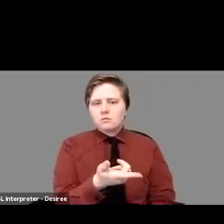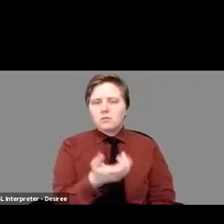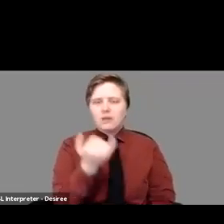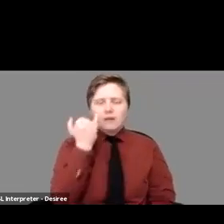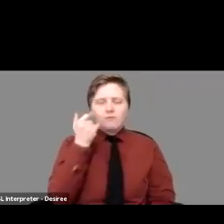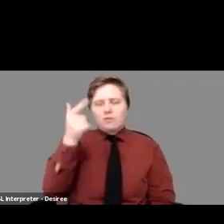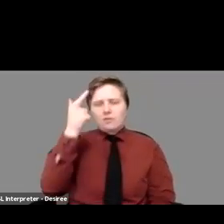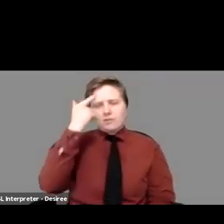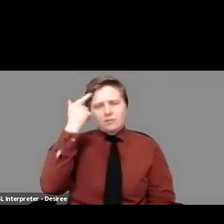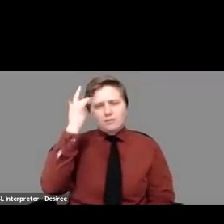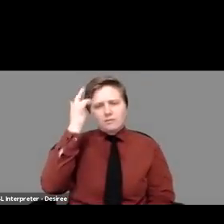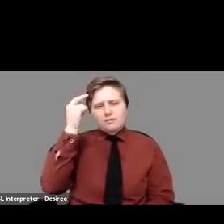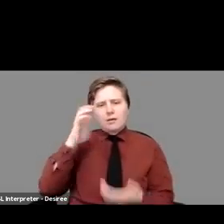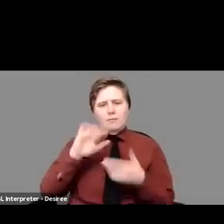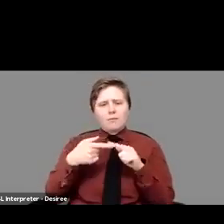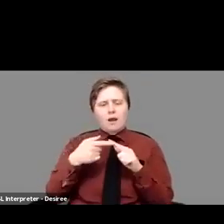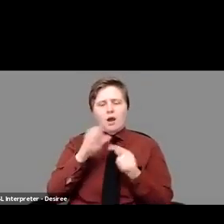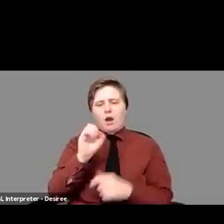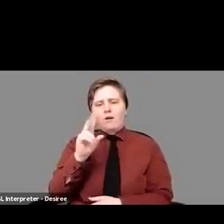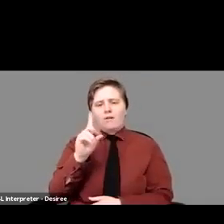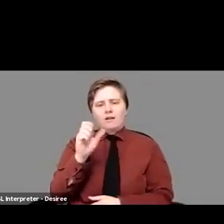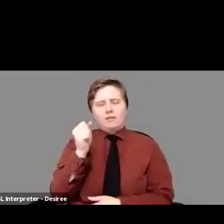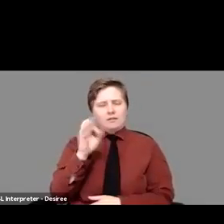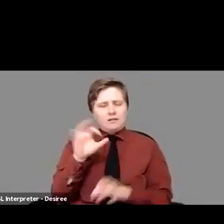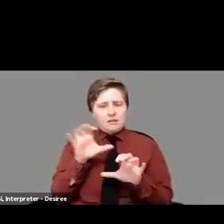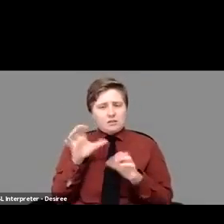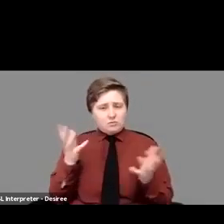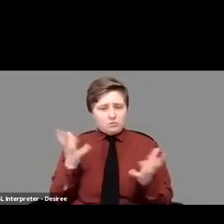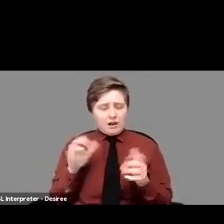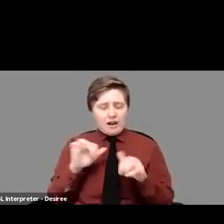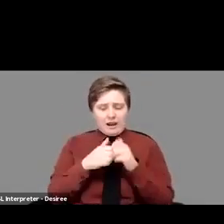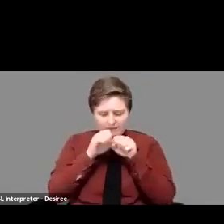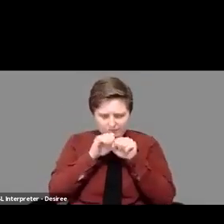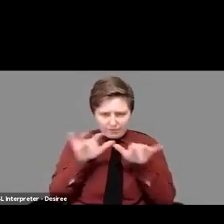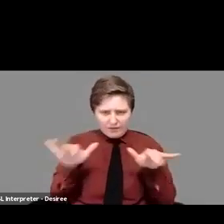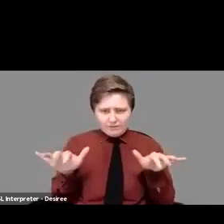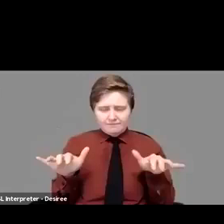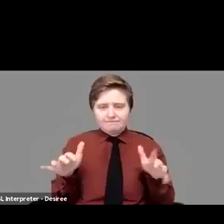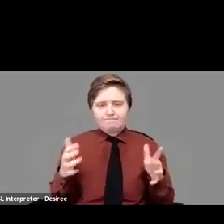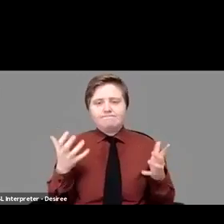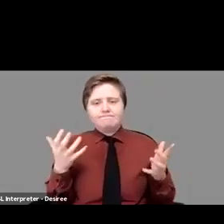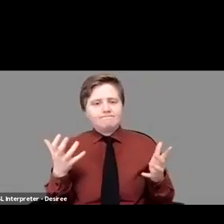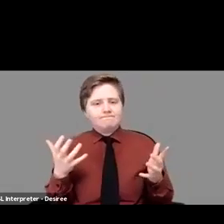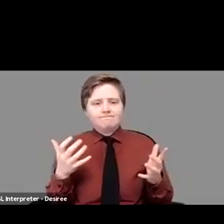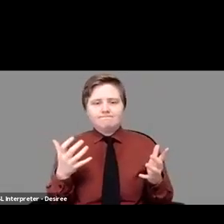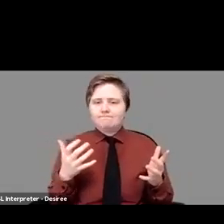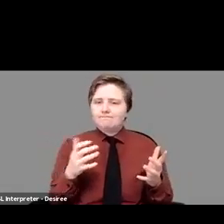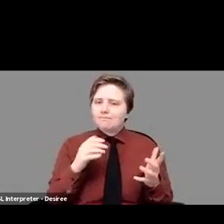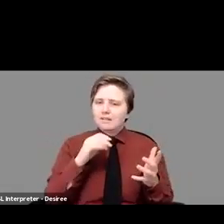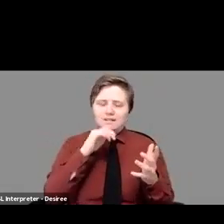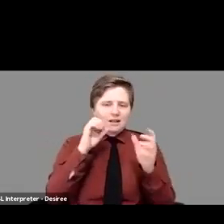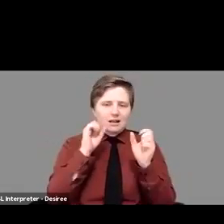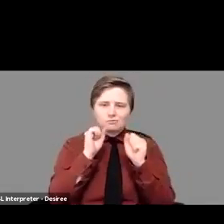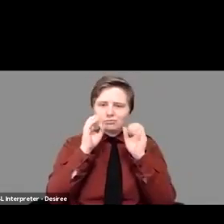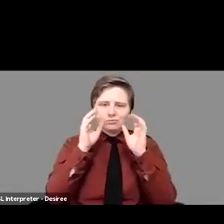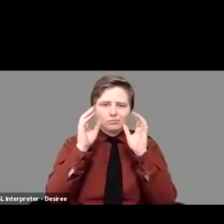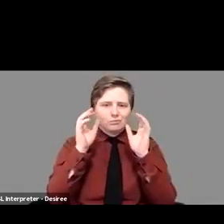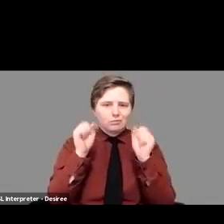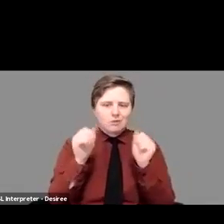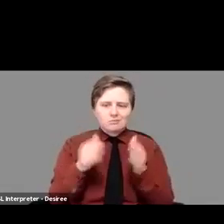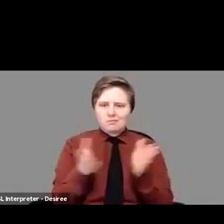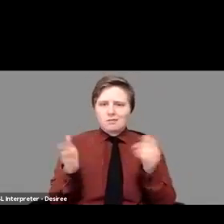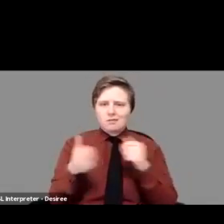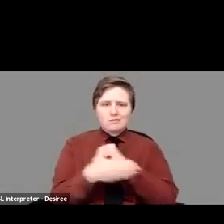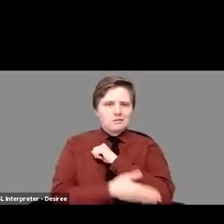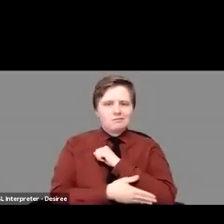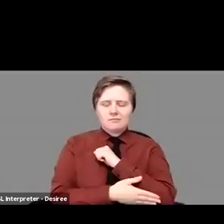what COVID-19 does and how it spreads, it's not a surprise that nationwide, I